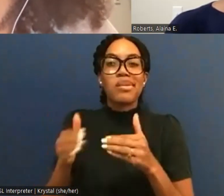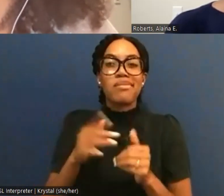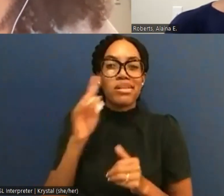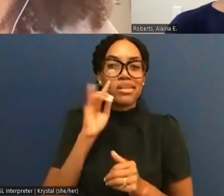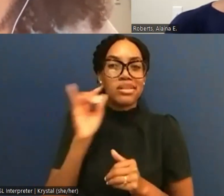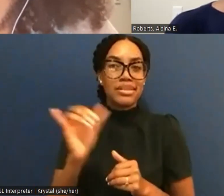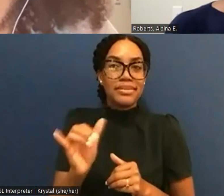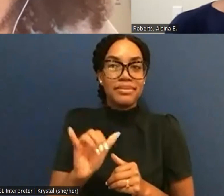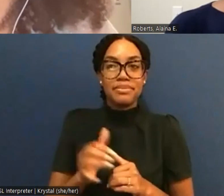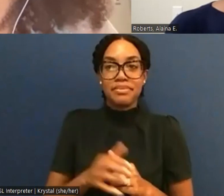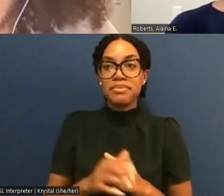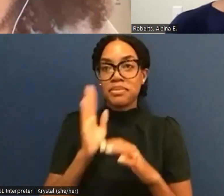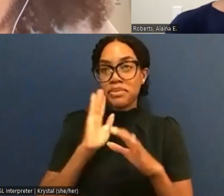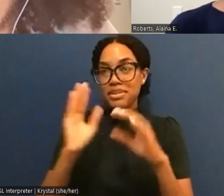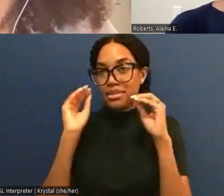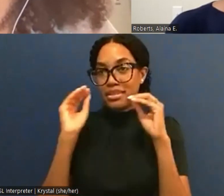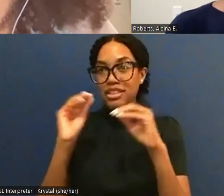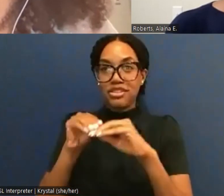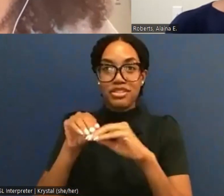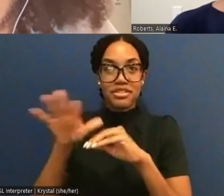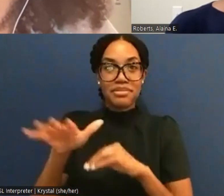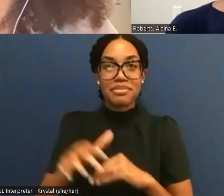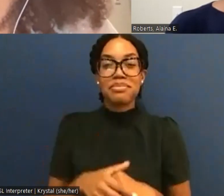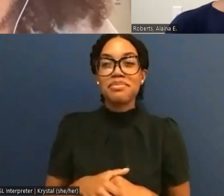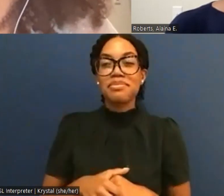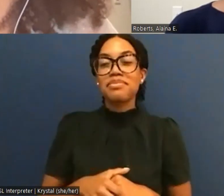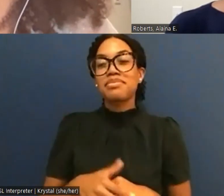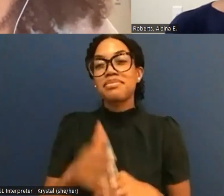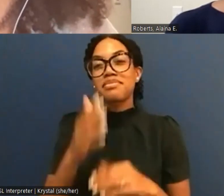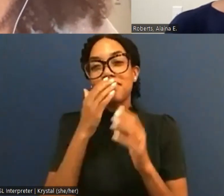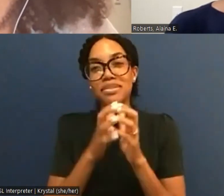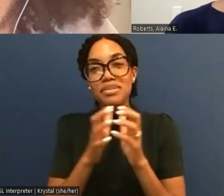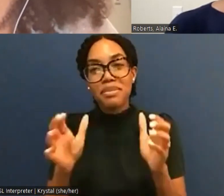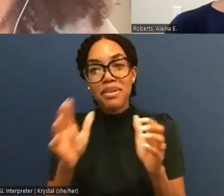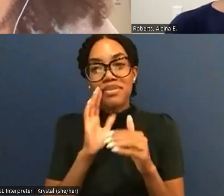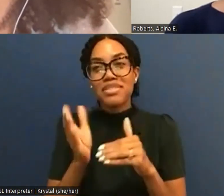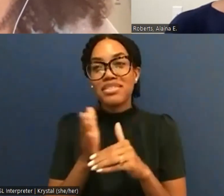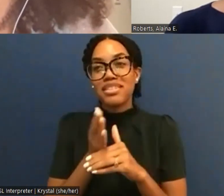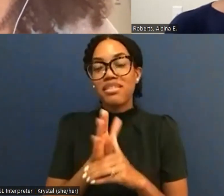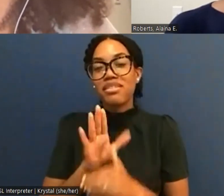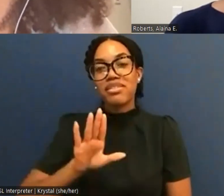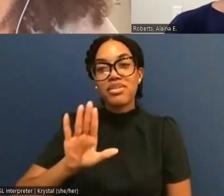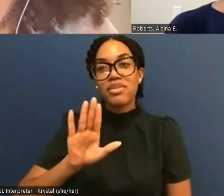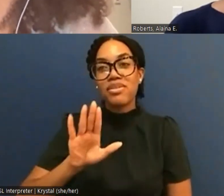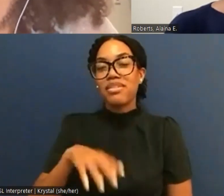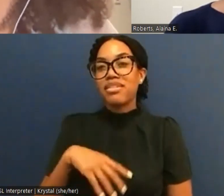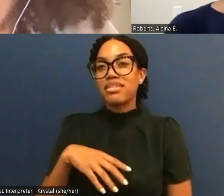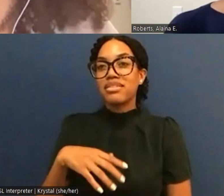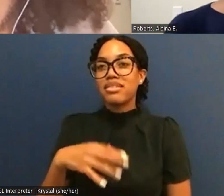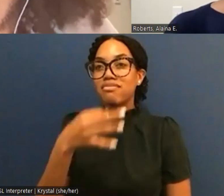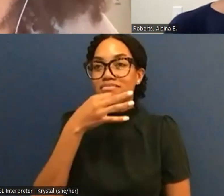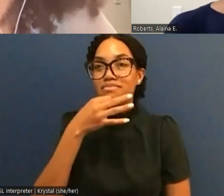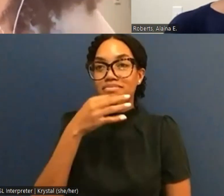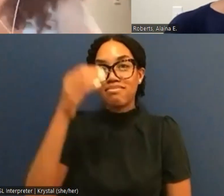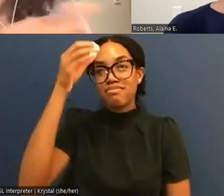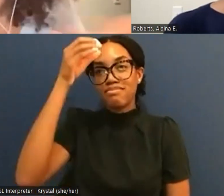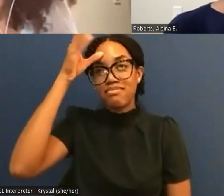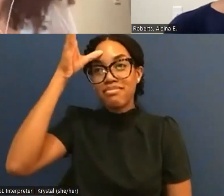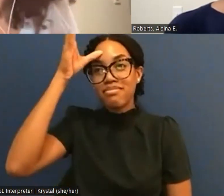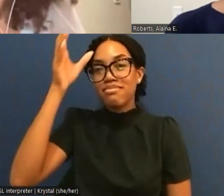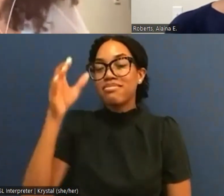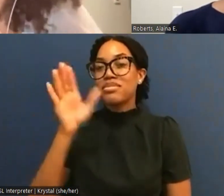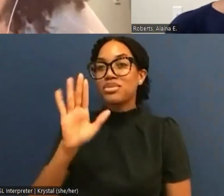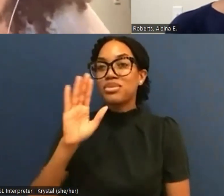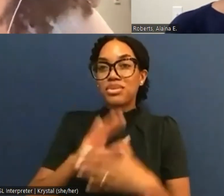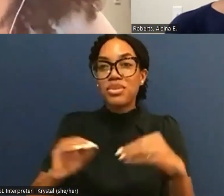like at this time. And thank you so much for sharing your expertise, for sharing your stories, for sharing your